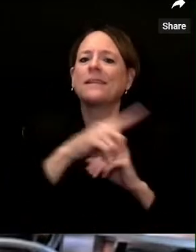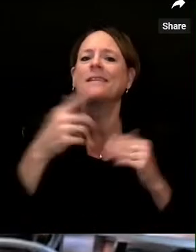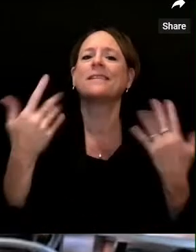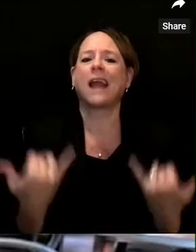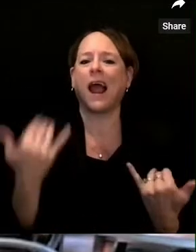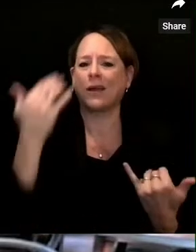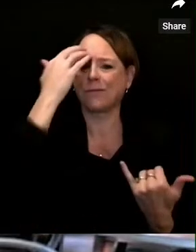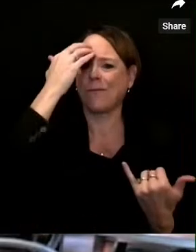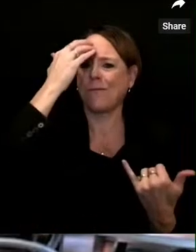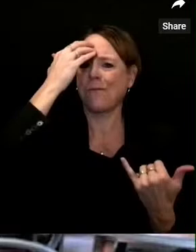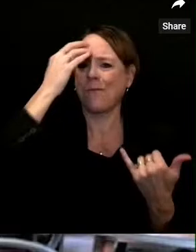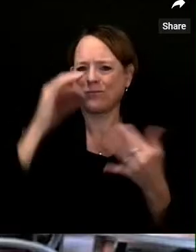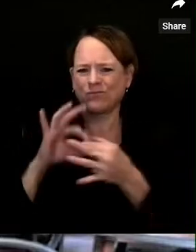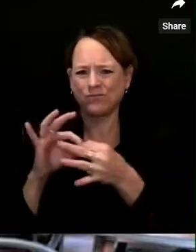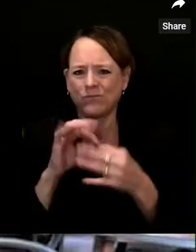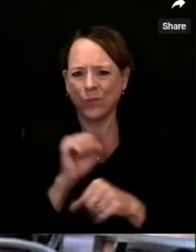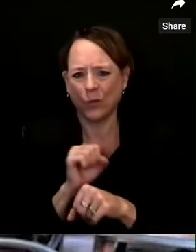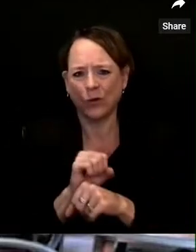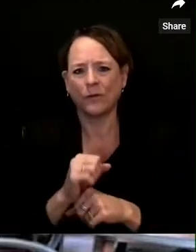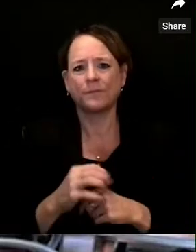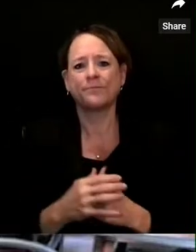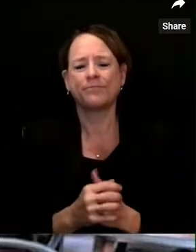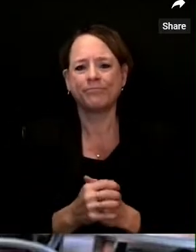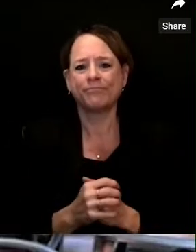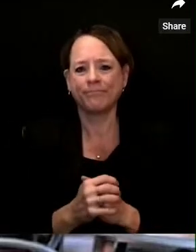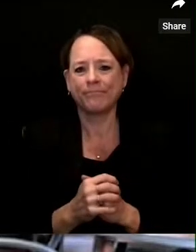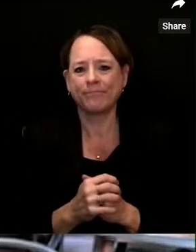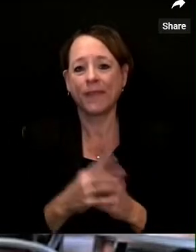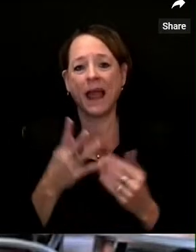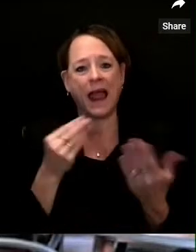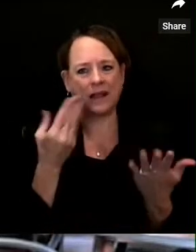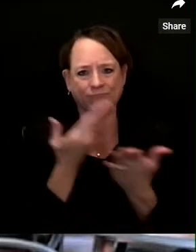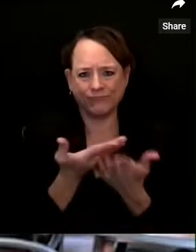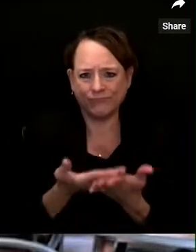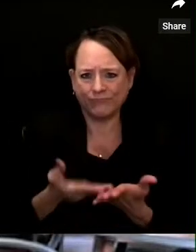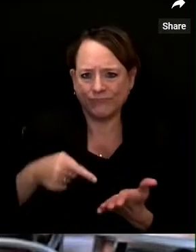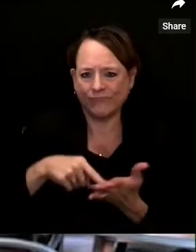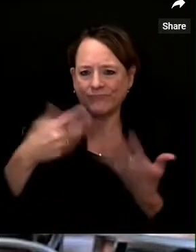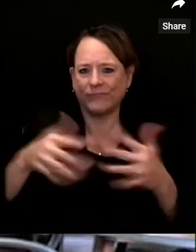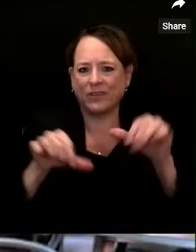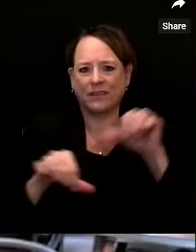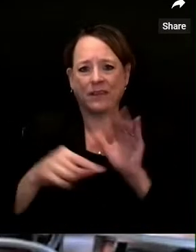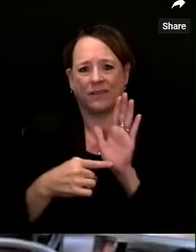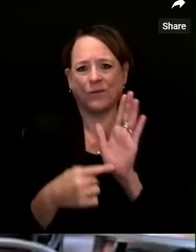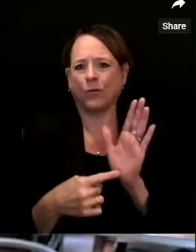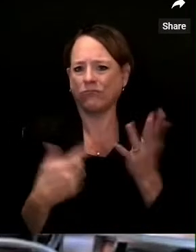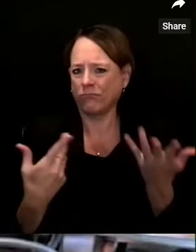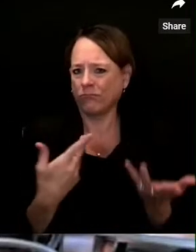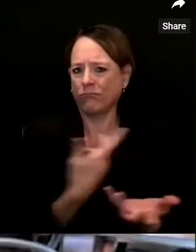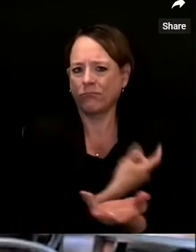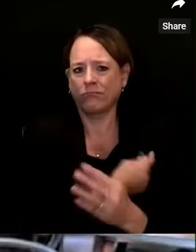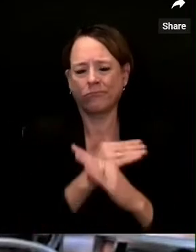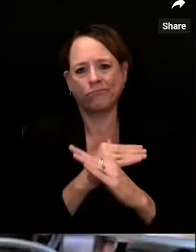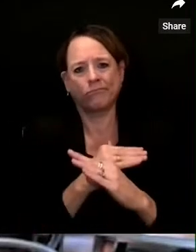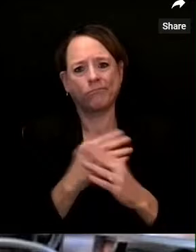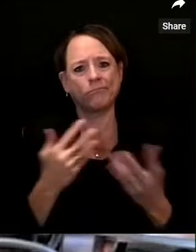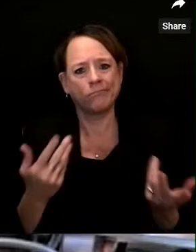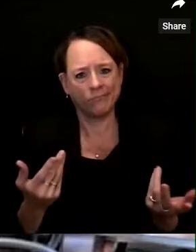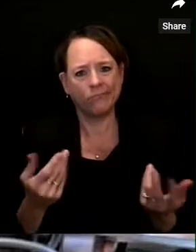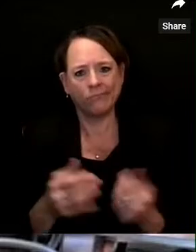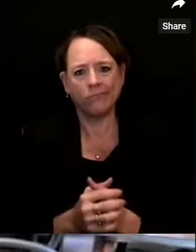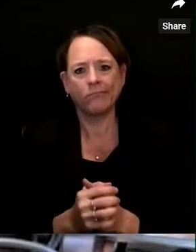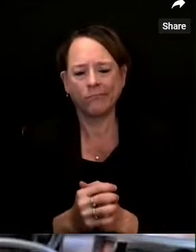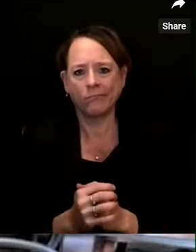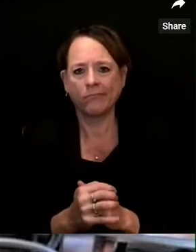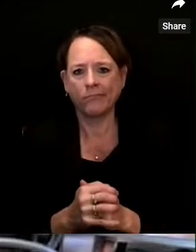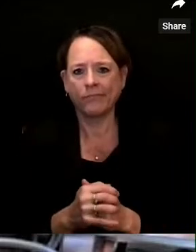they need. At the end of the day, we are really relying on those local decision makers to make sure that they